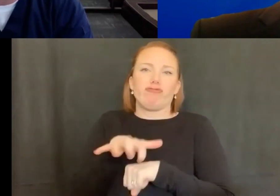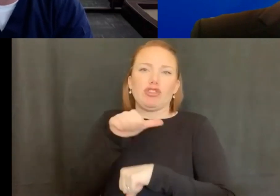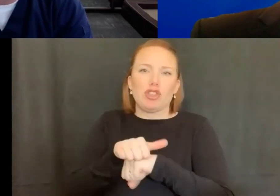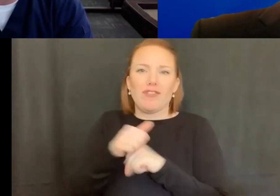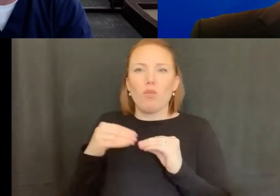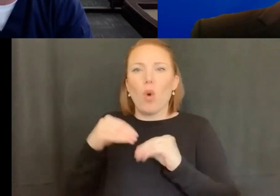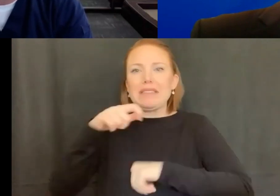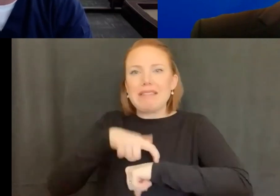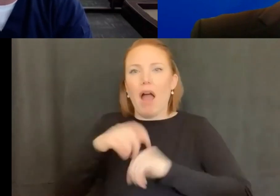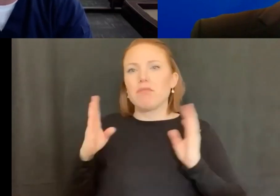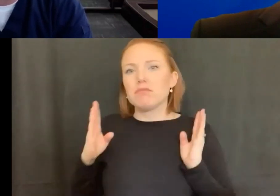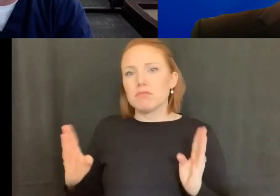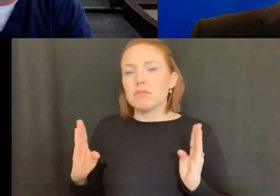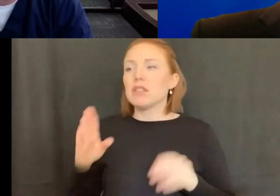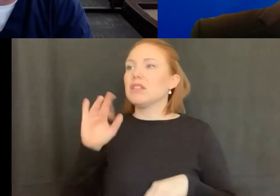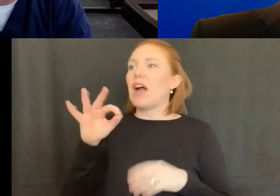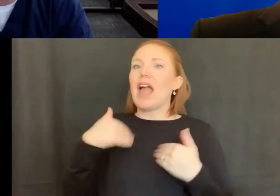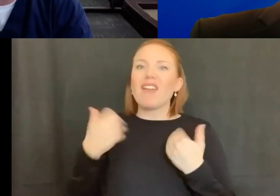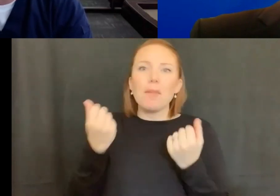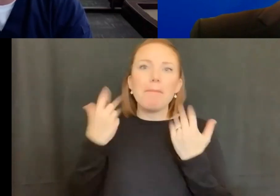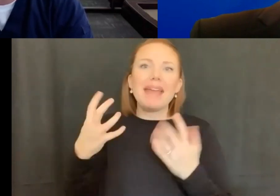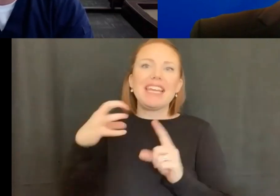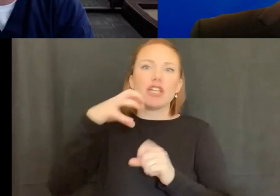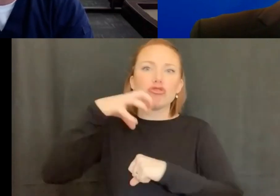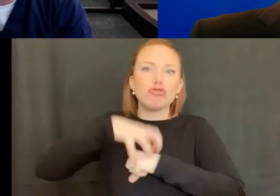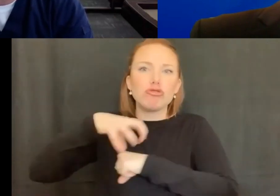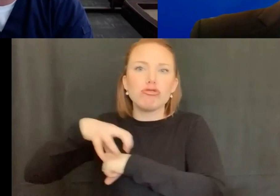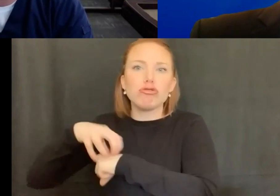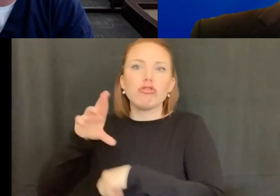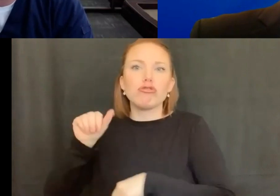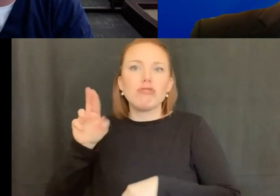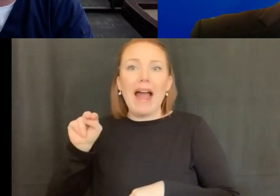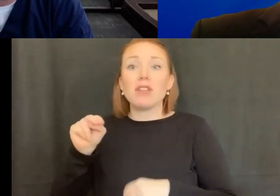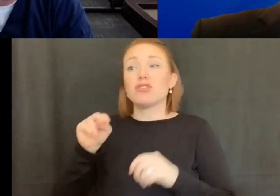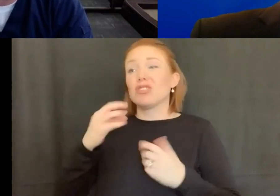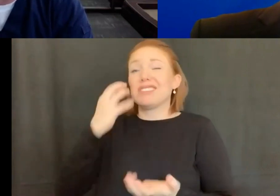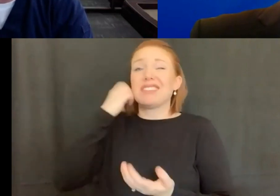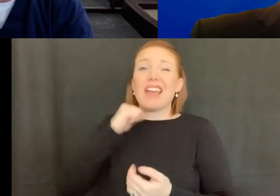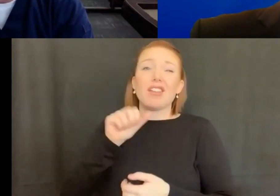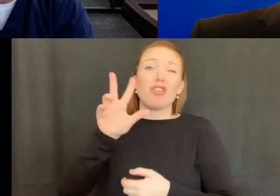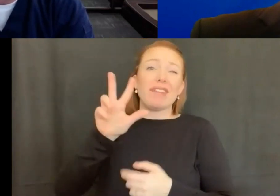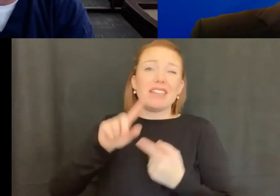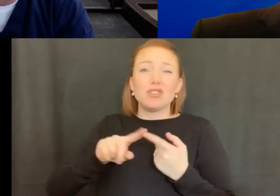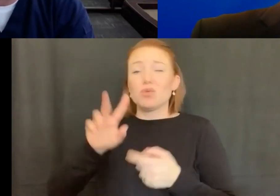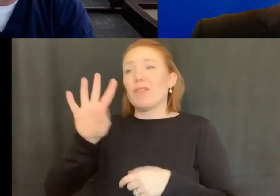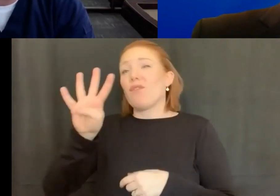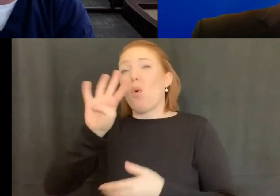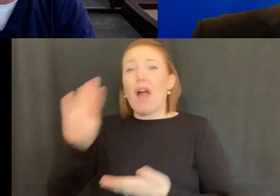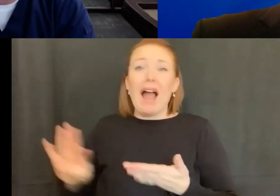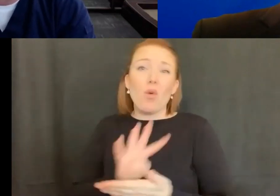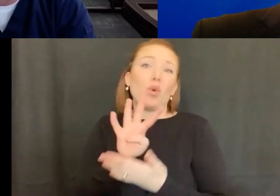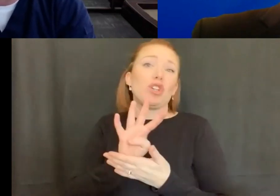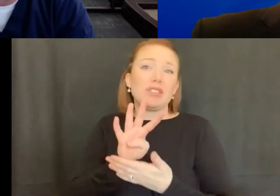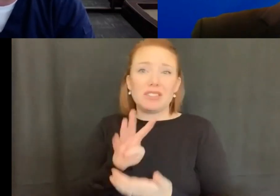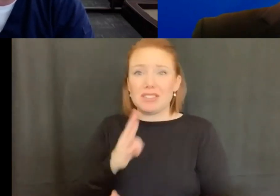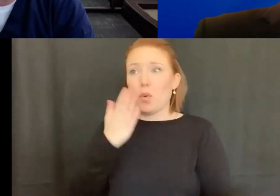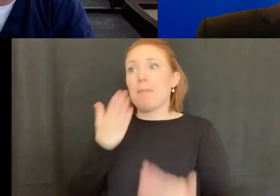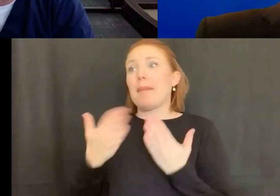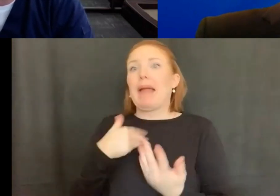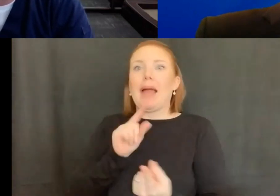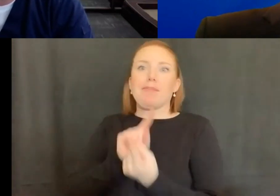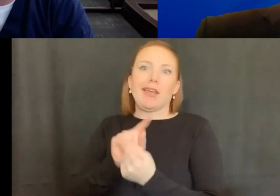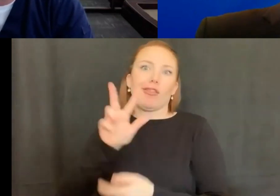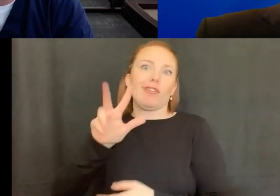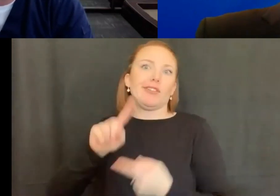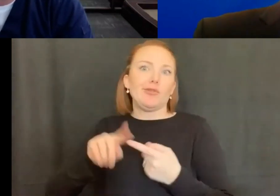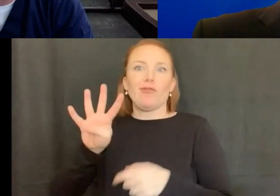if I'm doing multiple crowns in one visit, that might be a 3 or 4 hour appointment, and I might only see 3 or 4 people that day. It